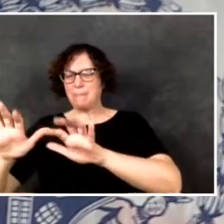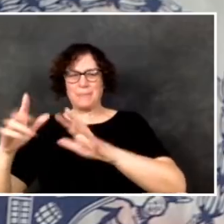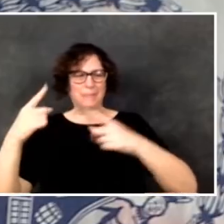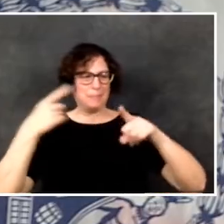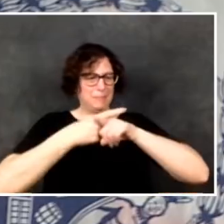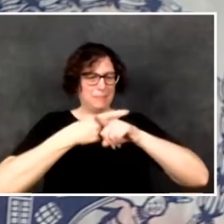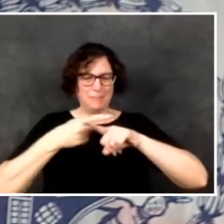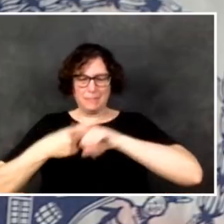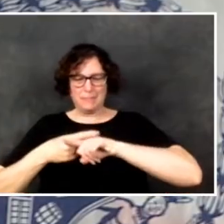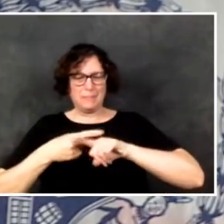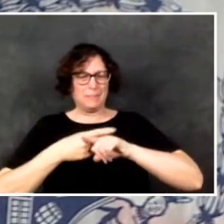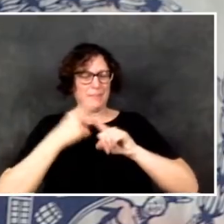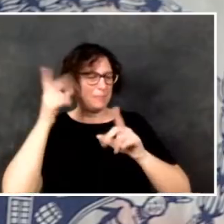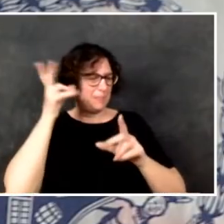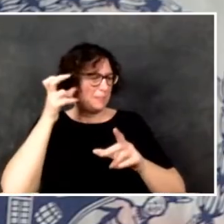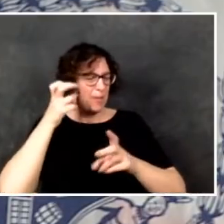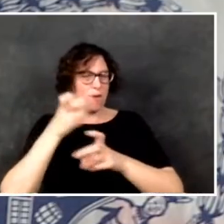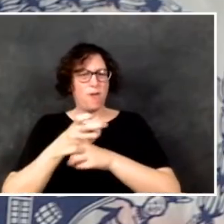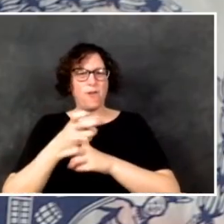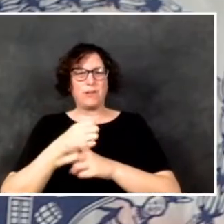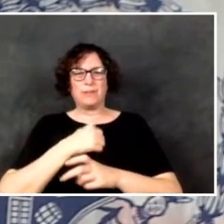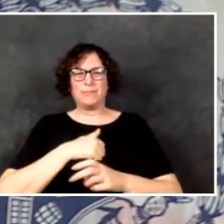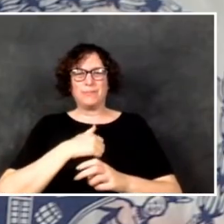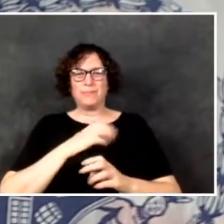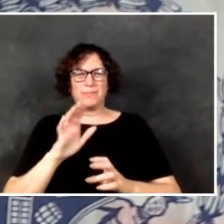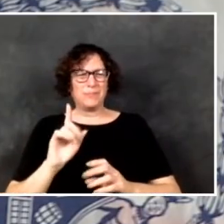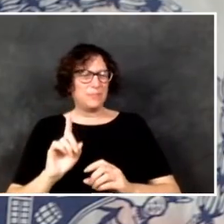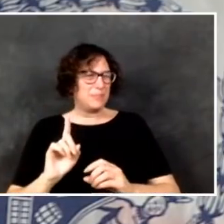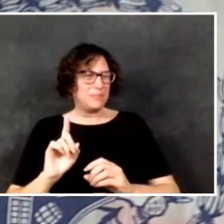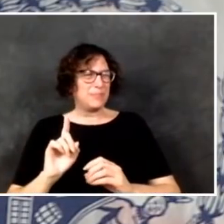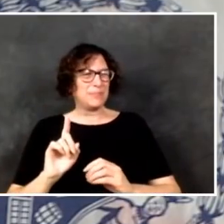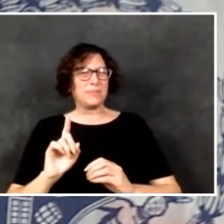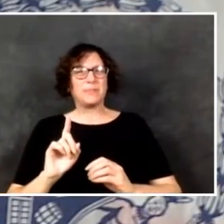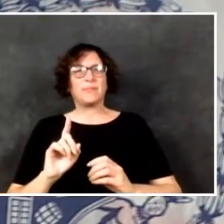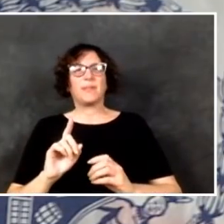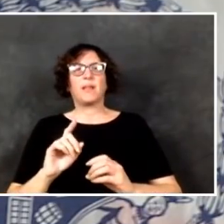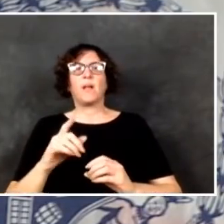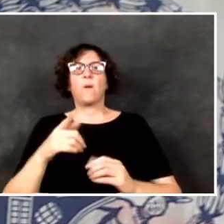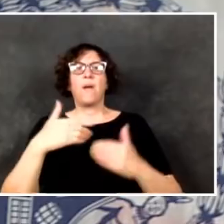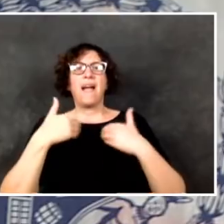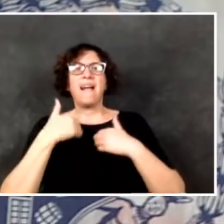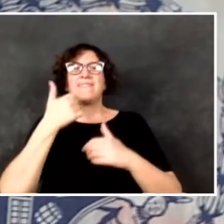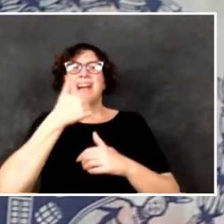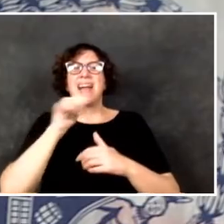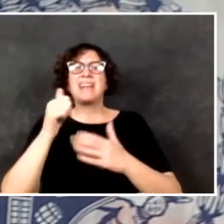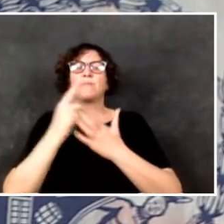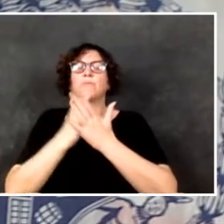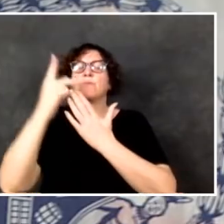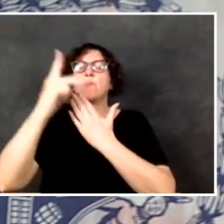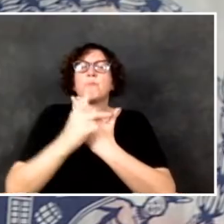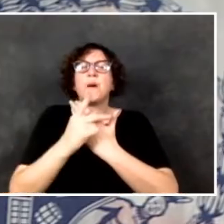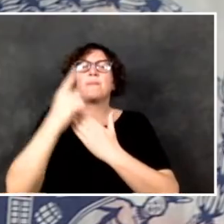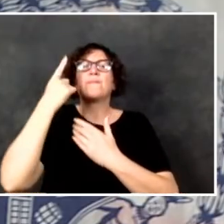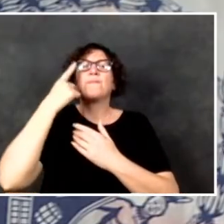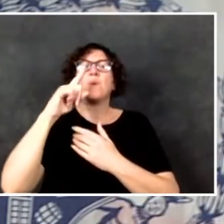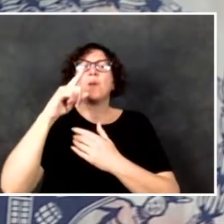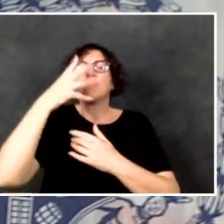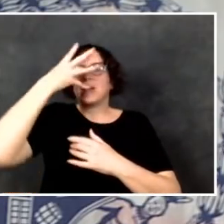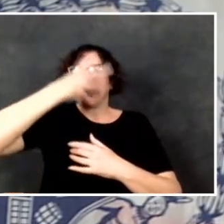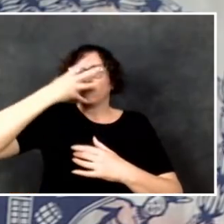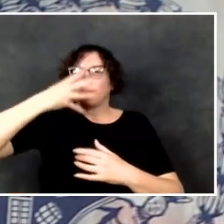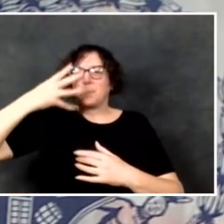my question is, do you have any program for the people who are undocumented in New York